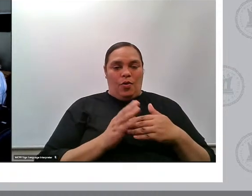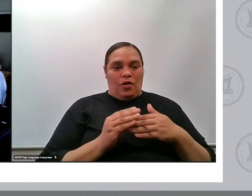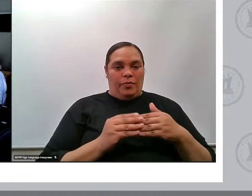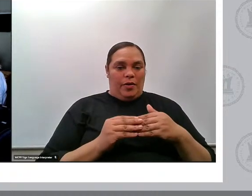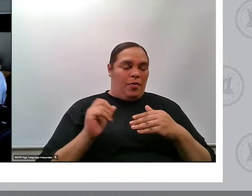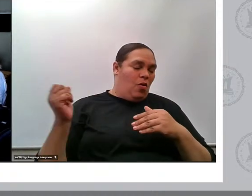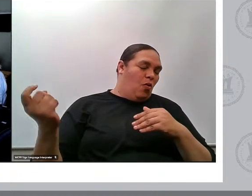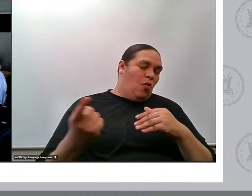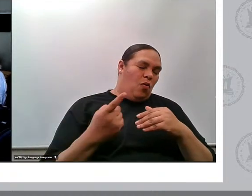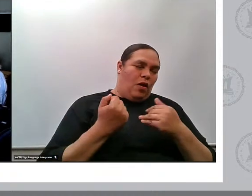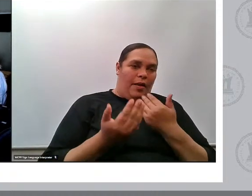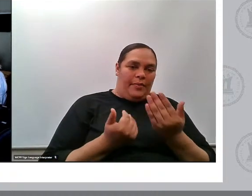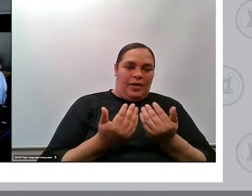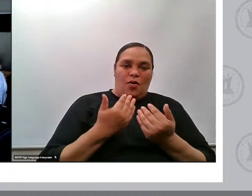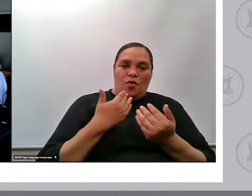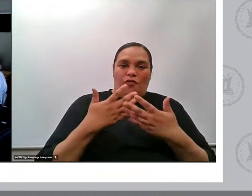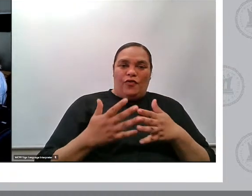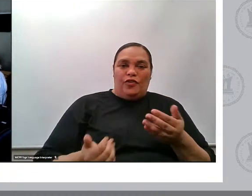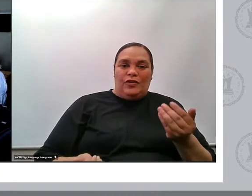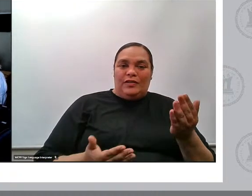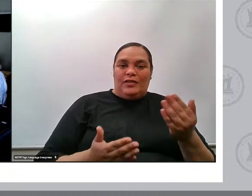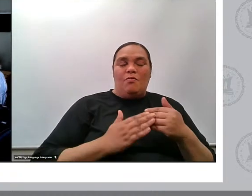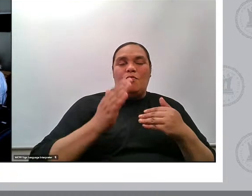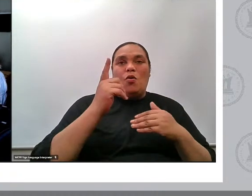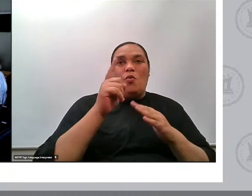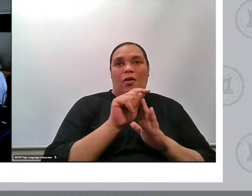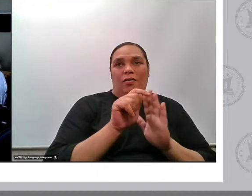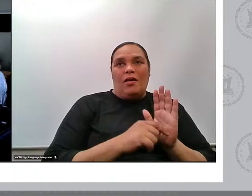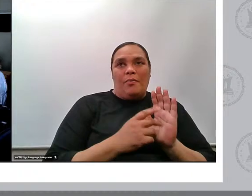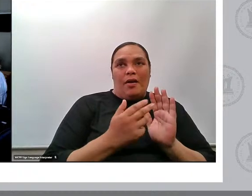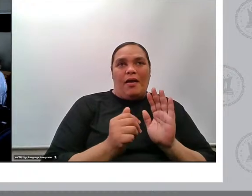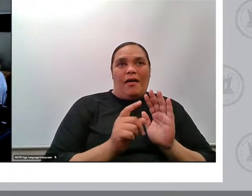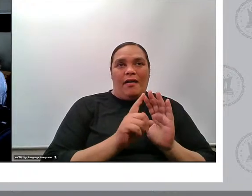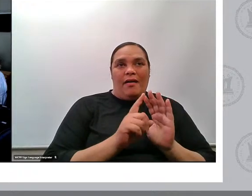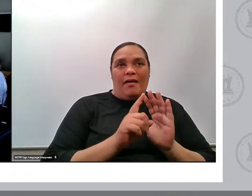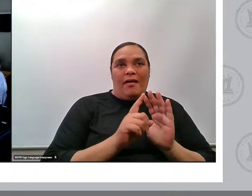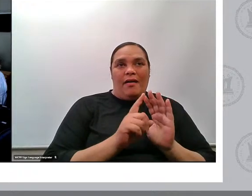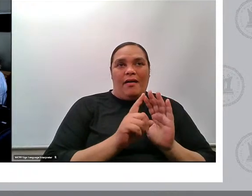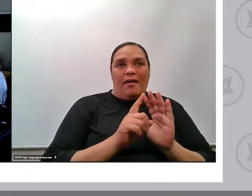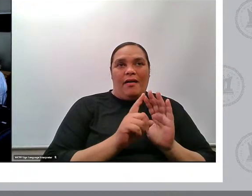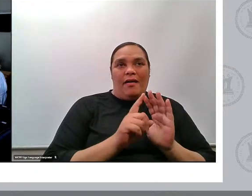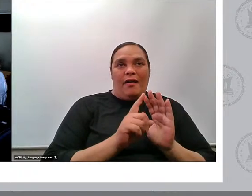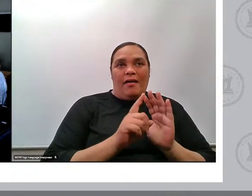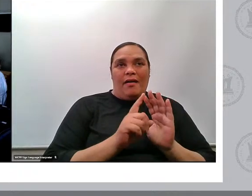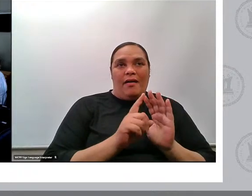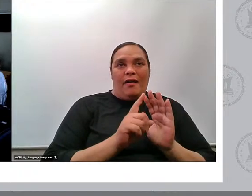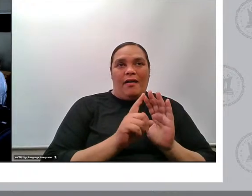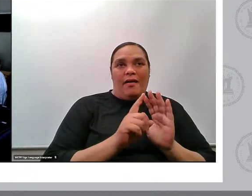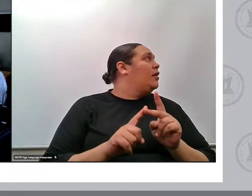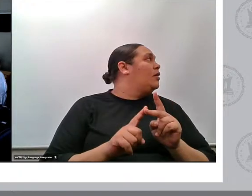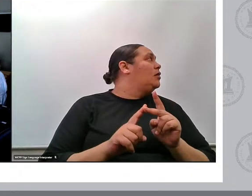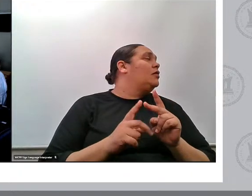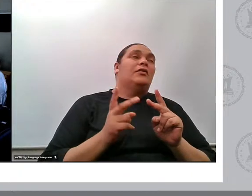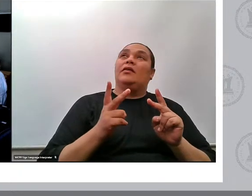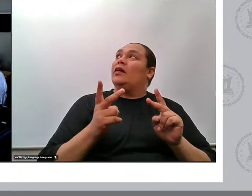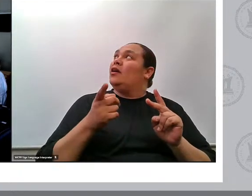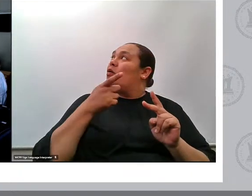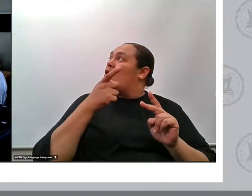the applicants who have already served more than one term on the liquor board? And then just a